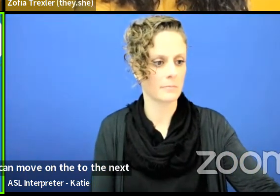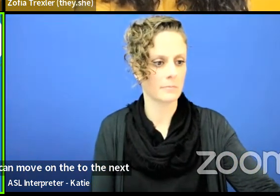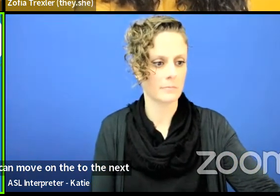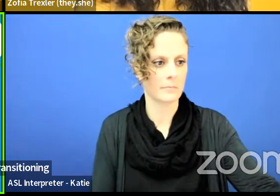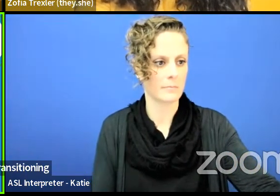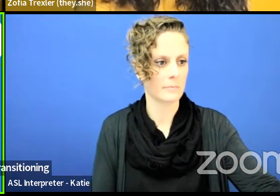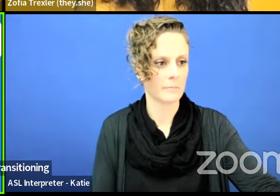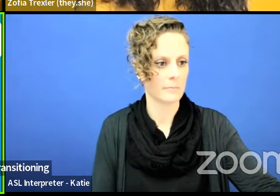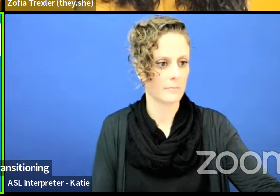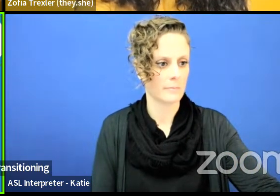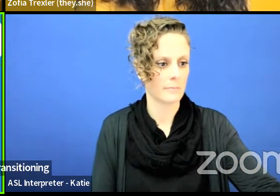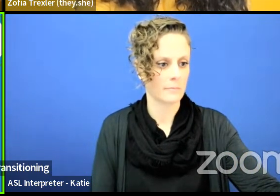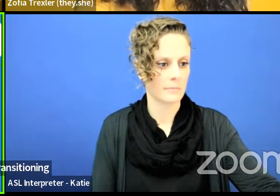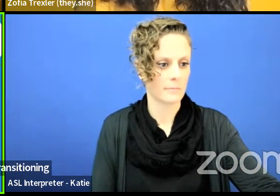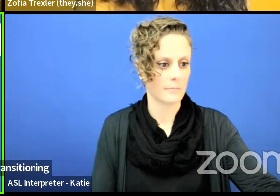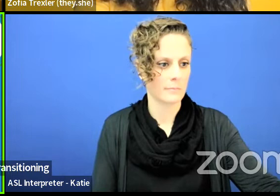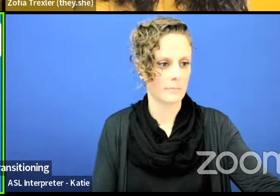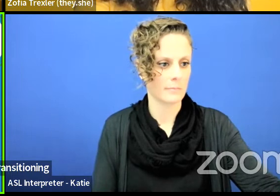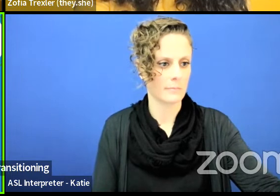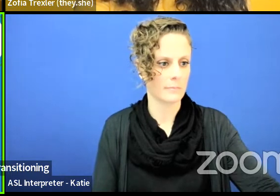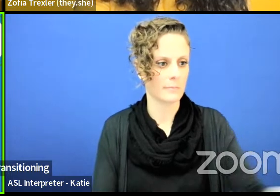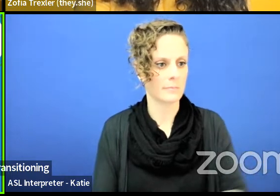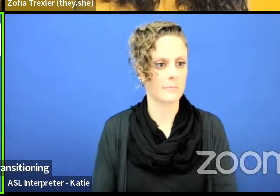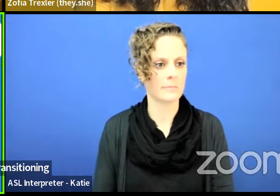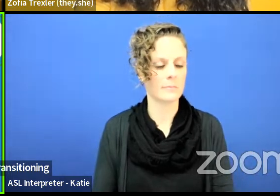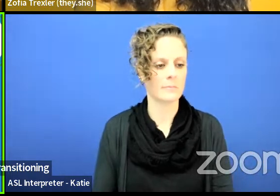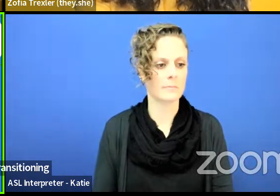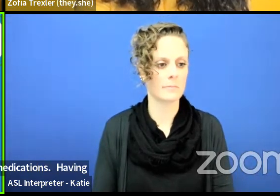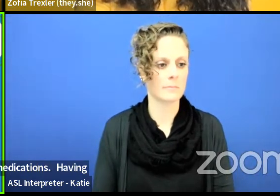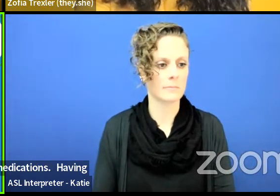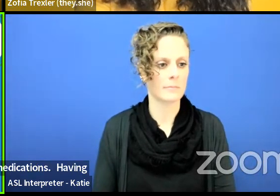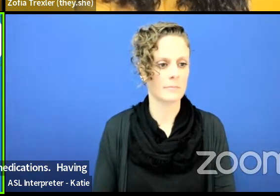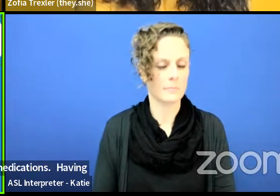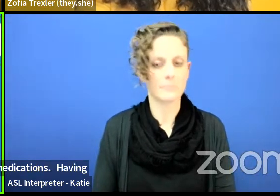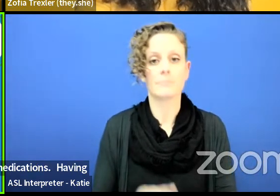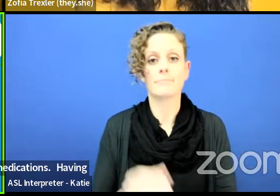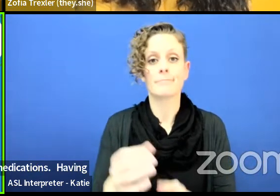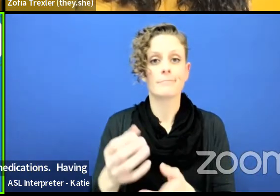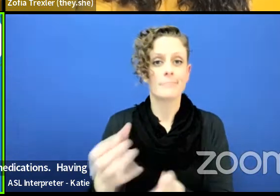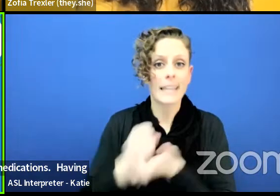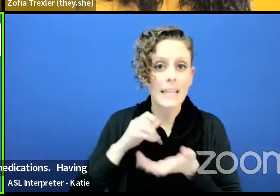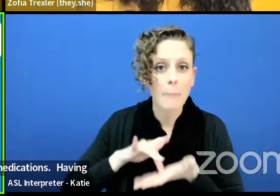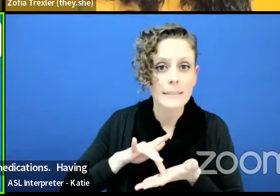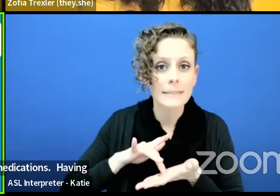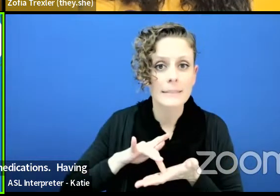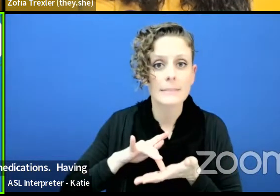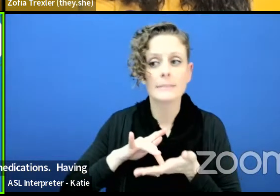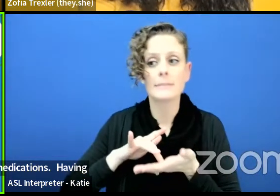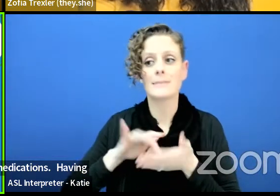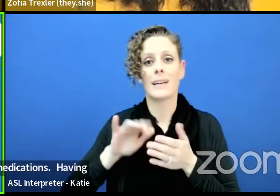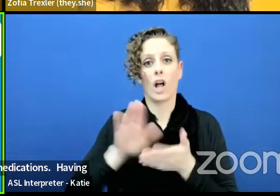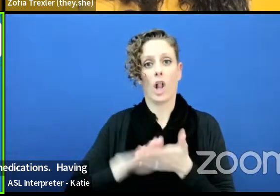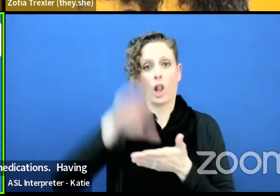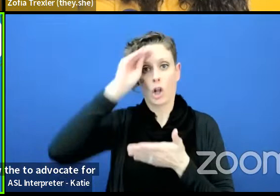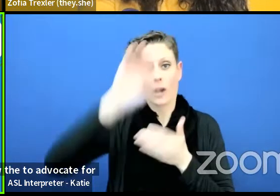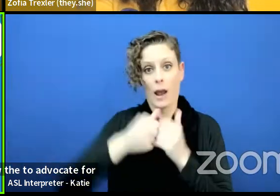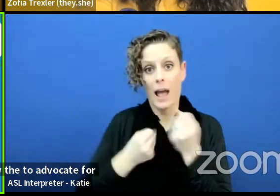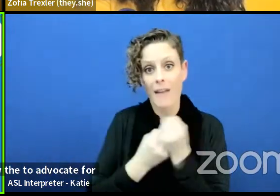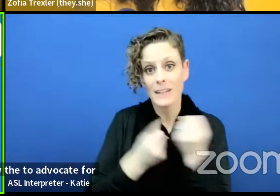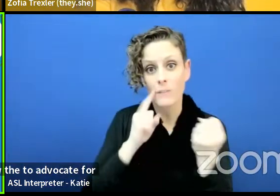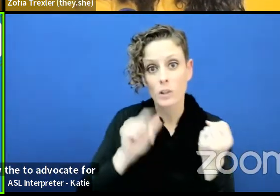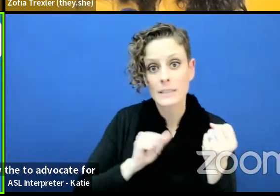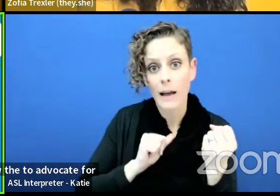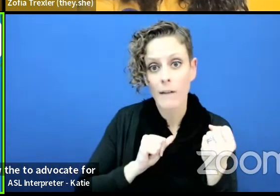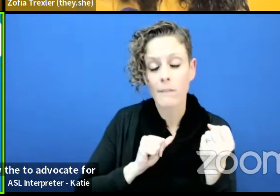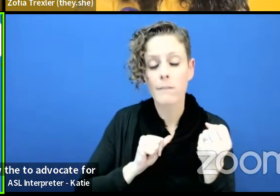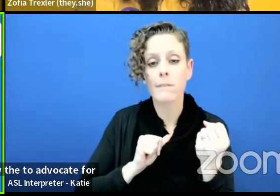Getting medications, having to learn how to advocate for yourself through medications, and